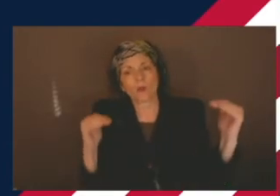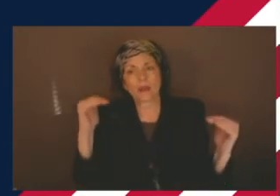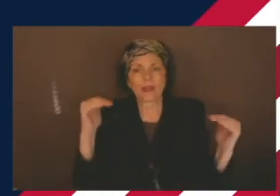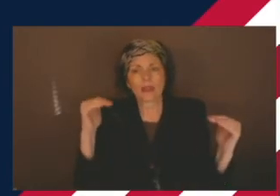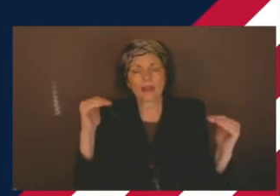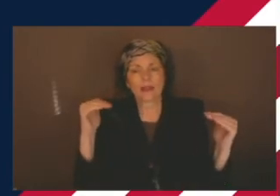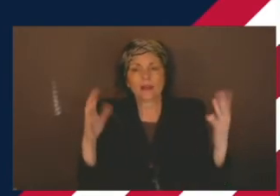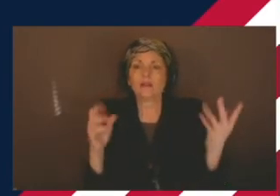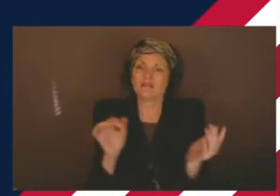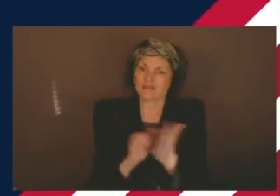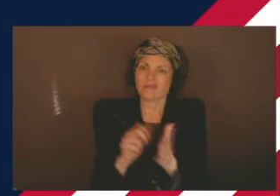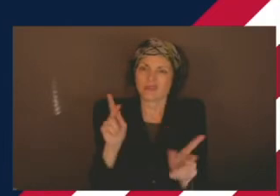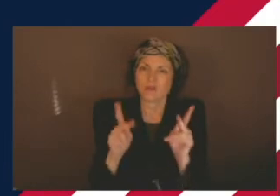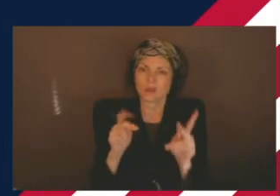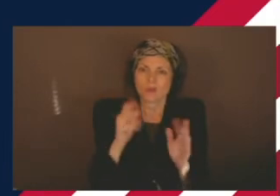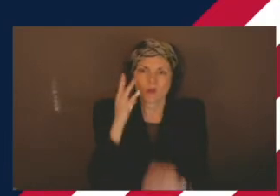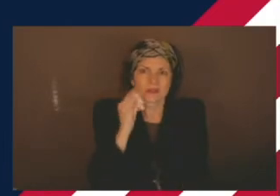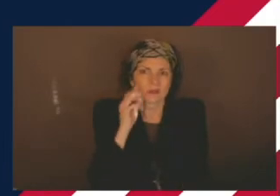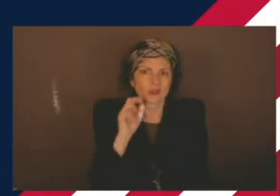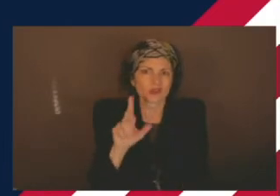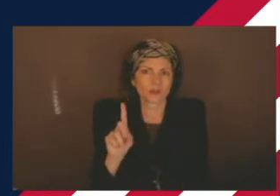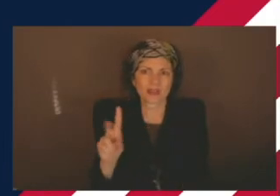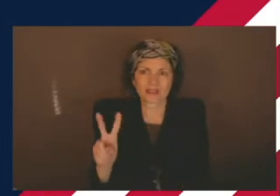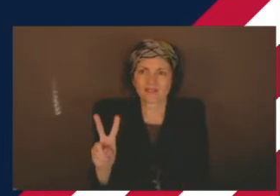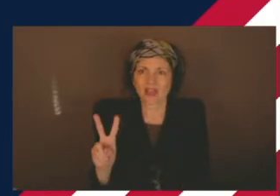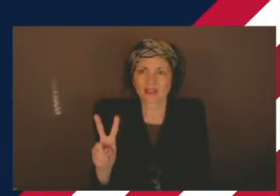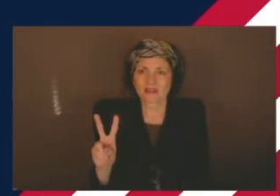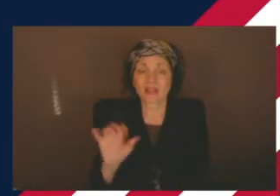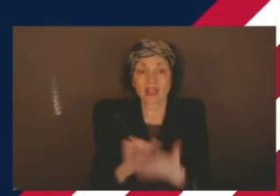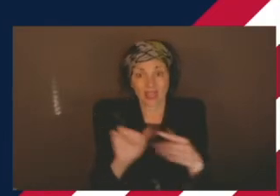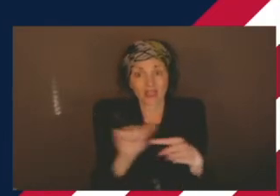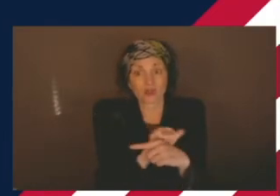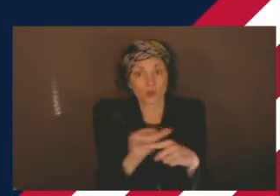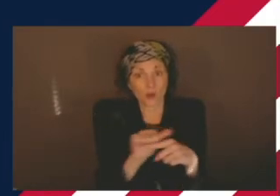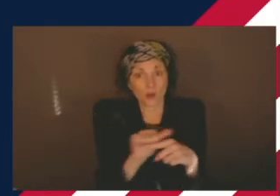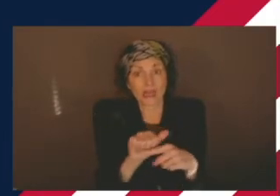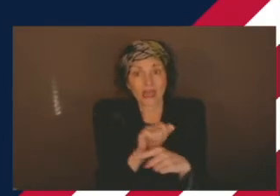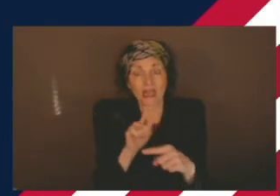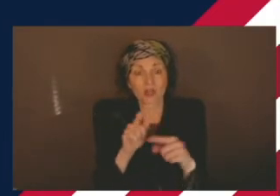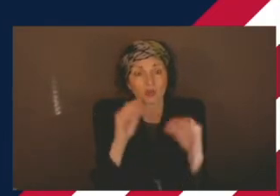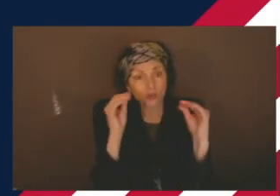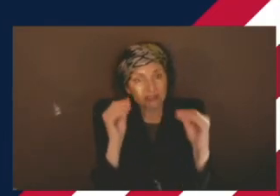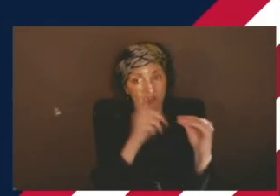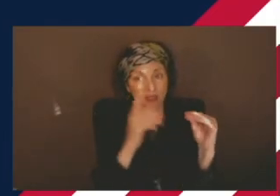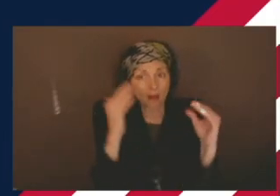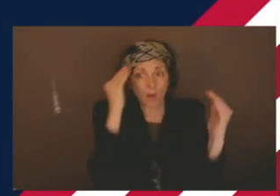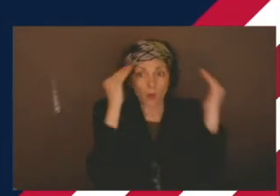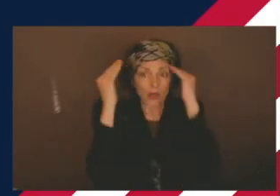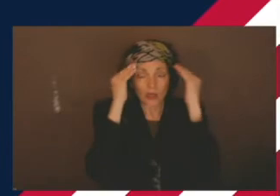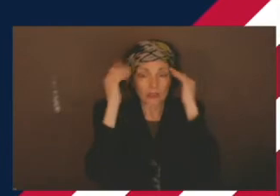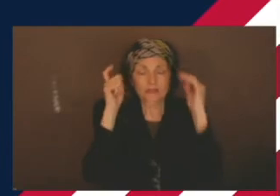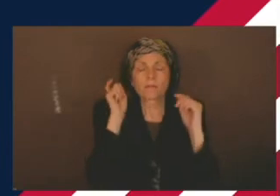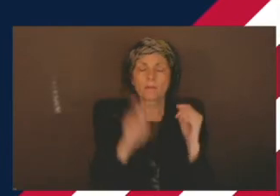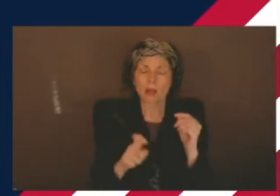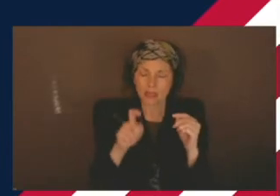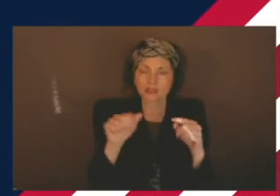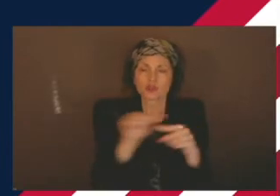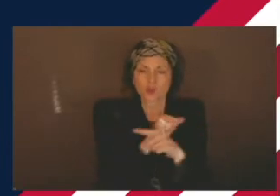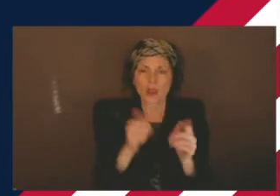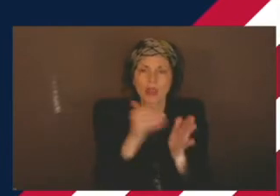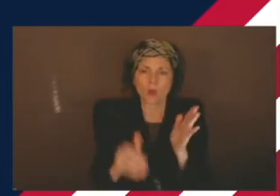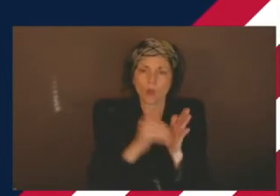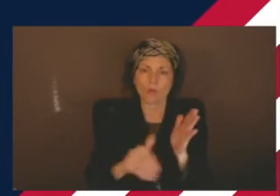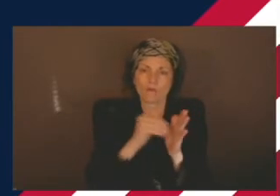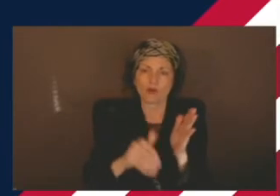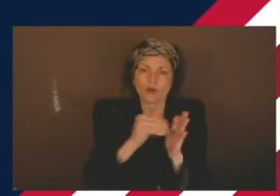victims of domestic violence as well. That training, that awareness needs to happen on a regular basis. Well, thank you.